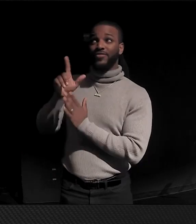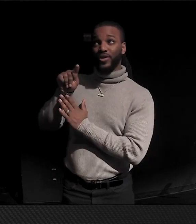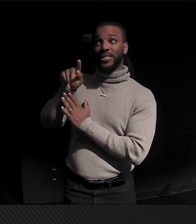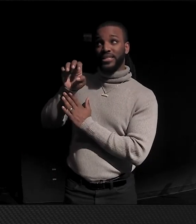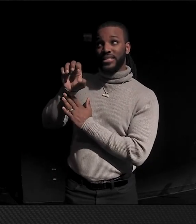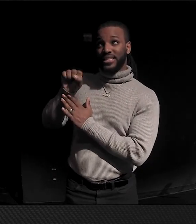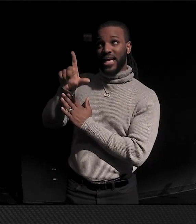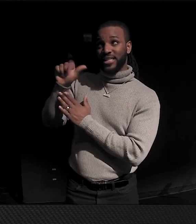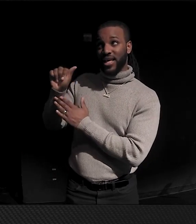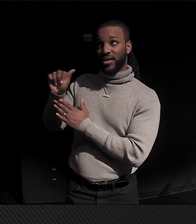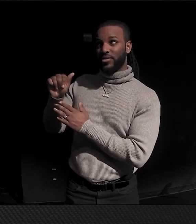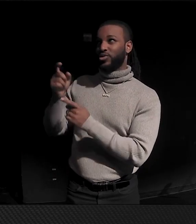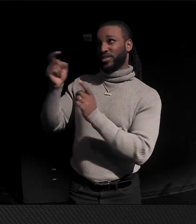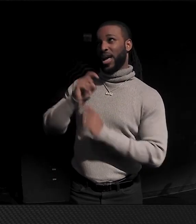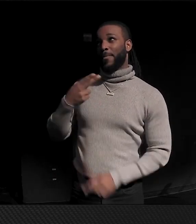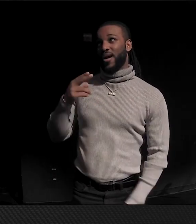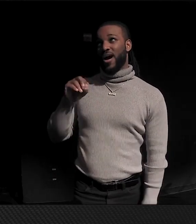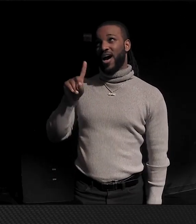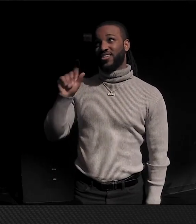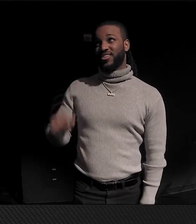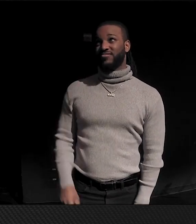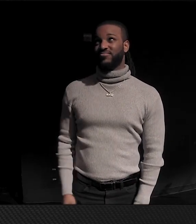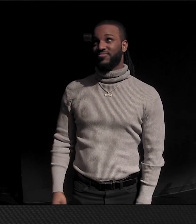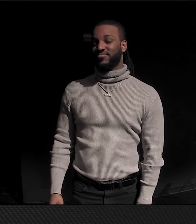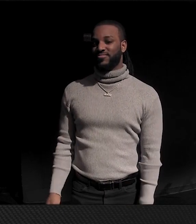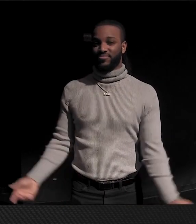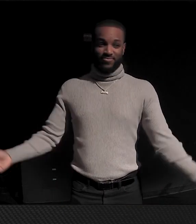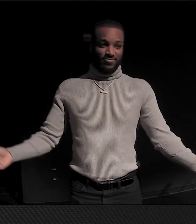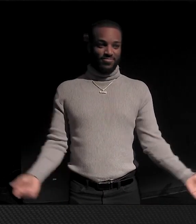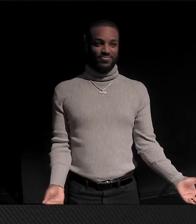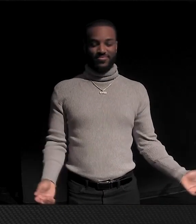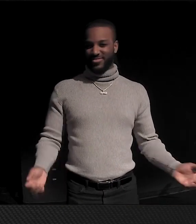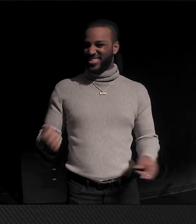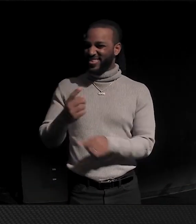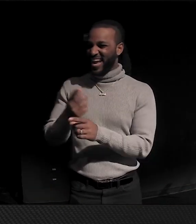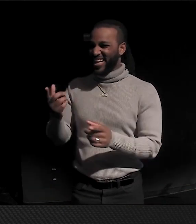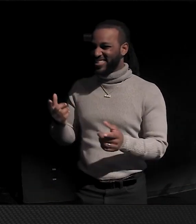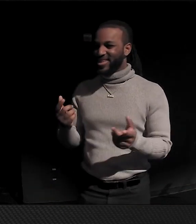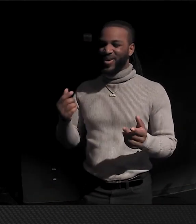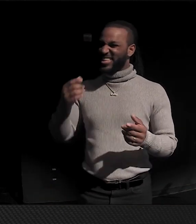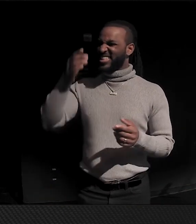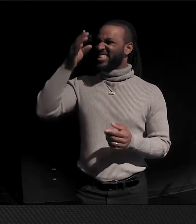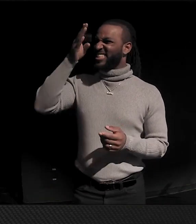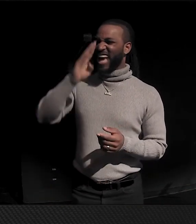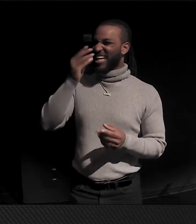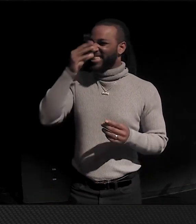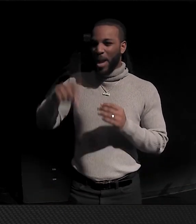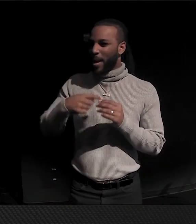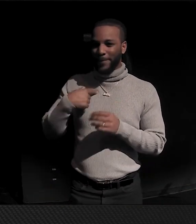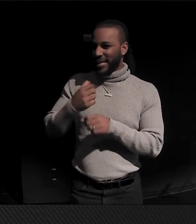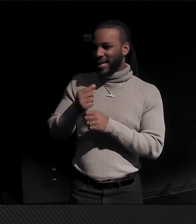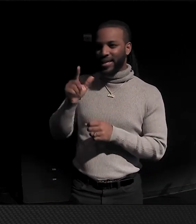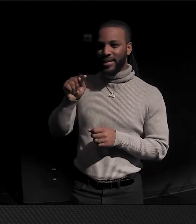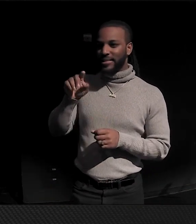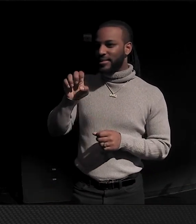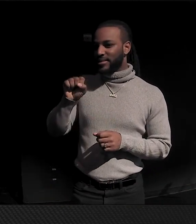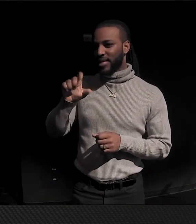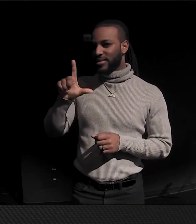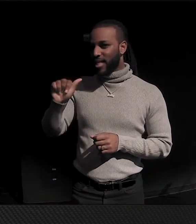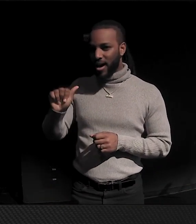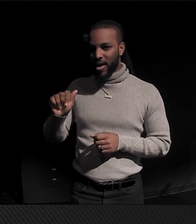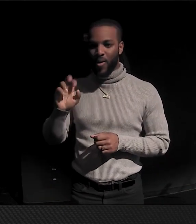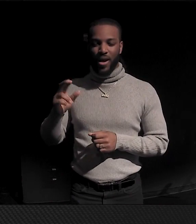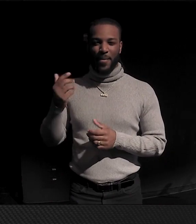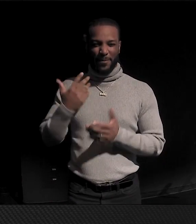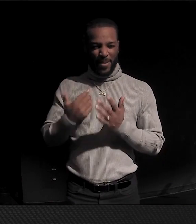I prayed in Jesus' name. Right? Does God care about me getting a Tesla or a Honda? Did I pray wrong?